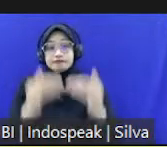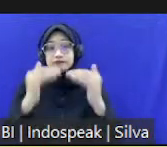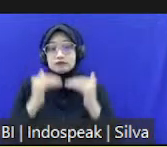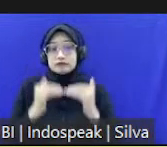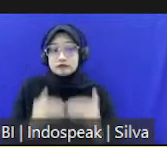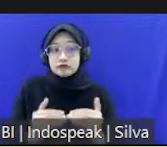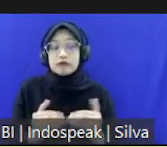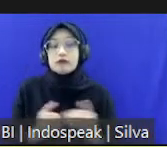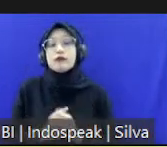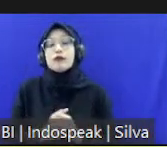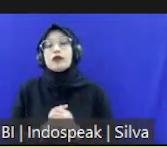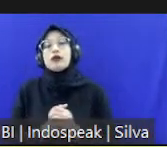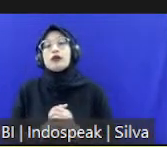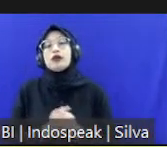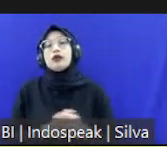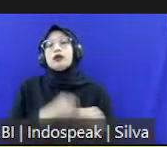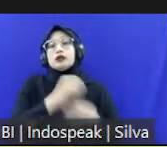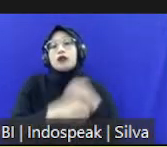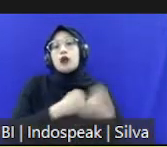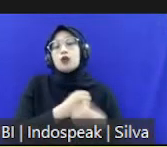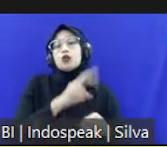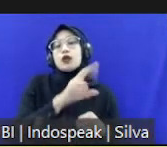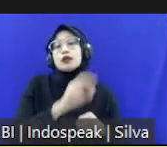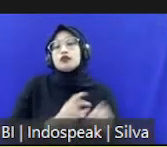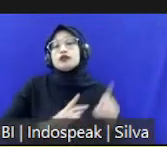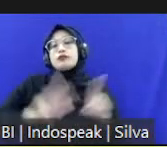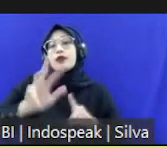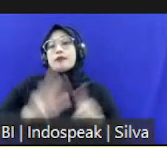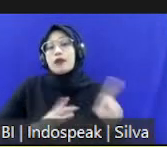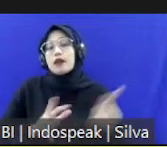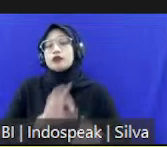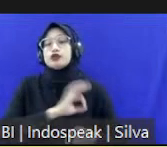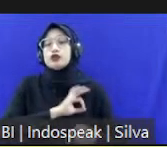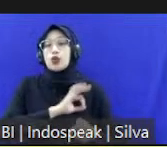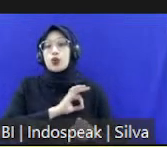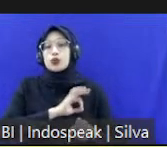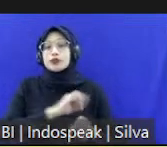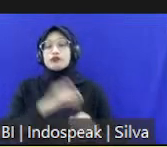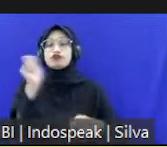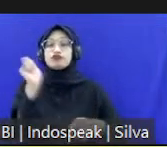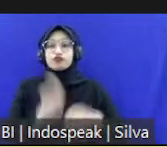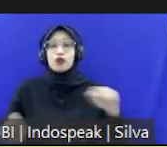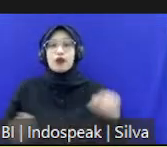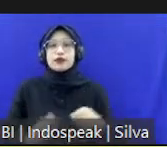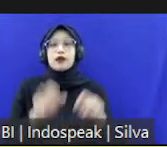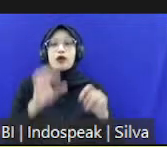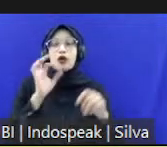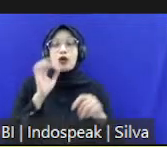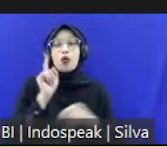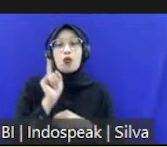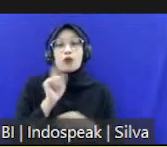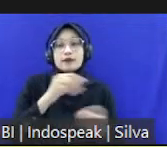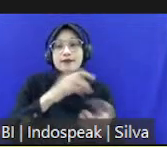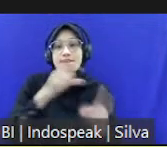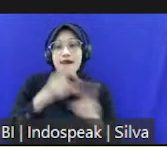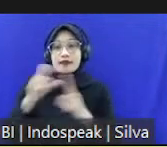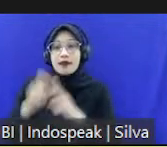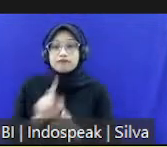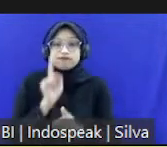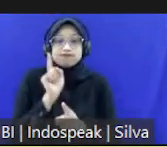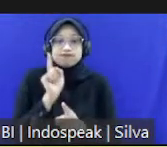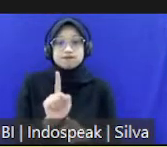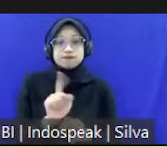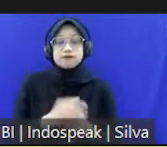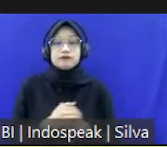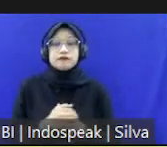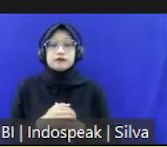Decree 2019, One Data. And they are aware that the way to integrate the planning